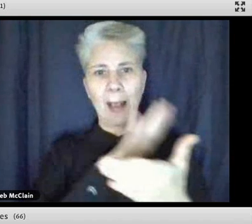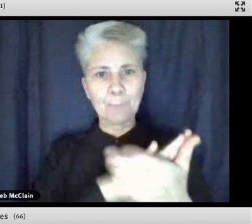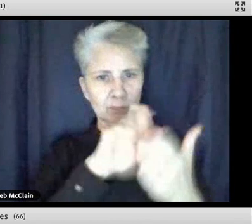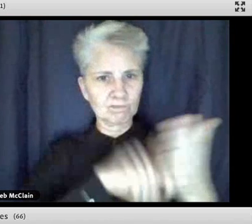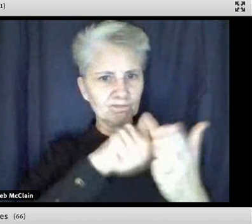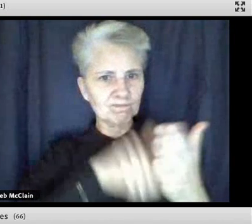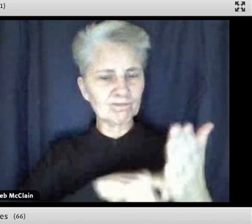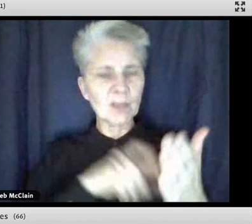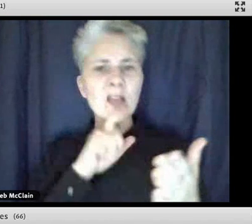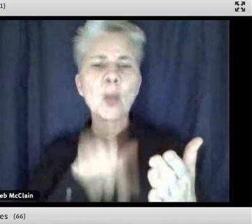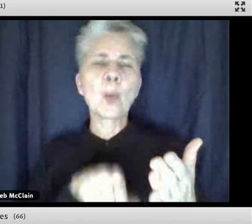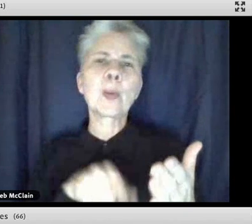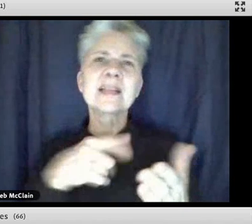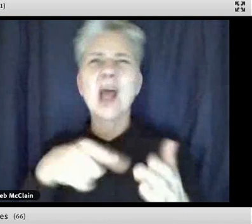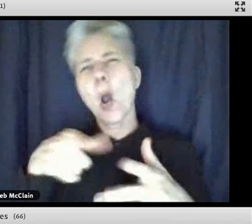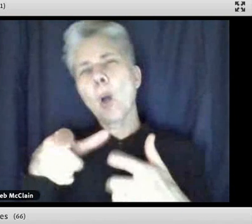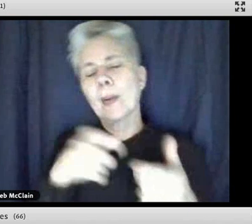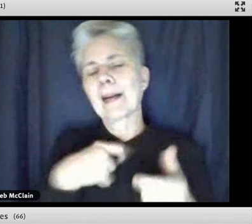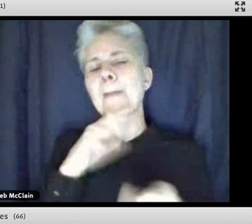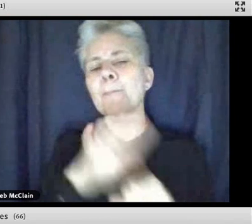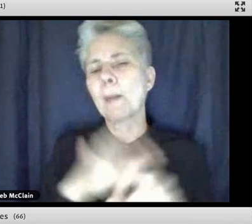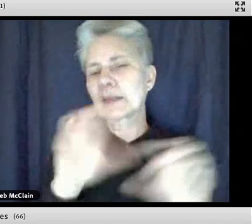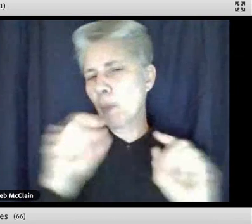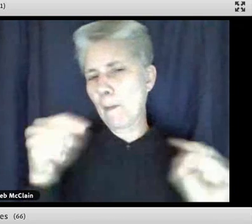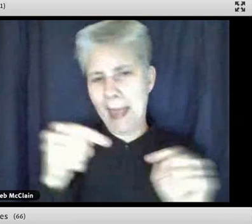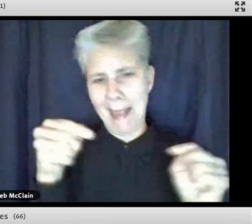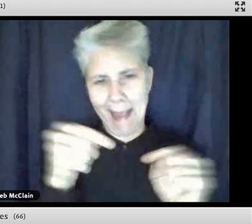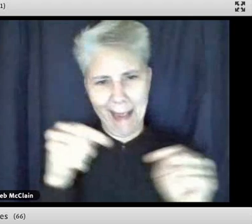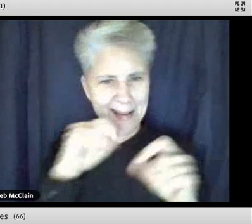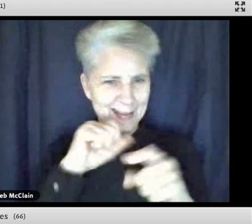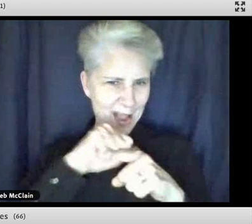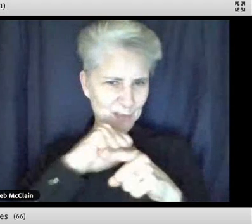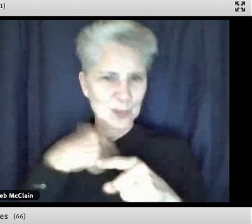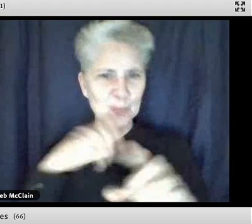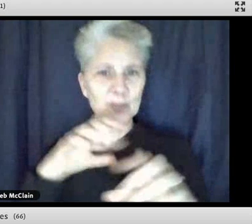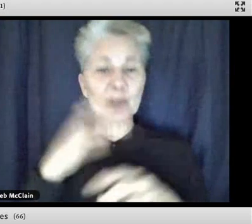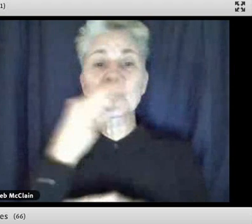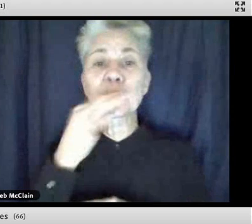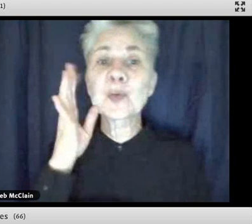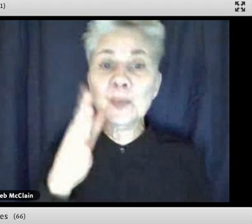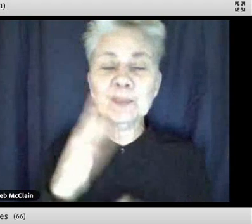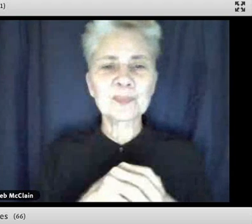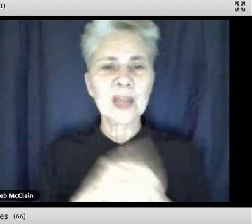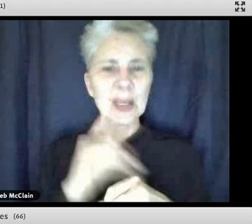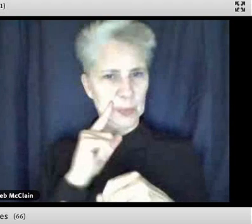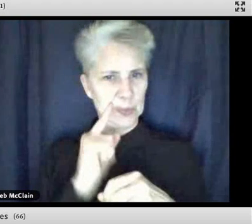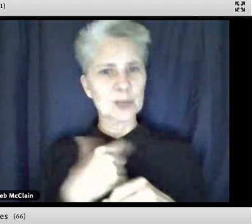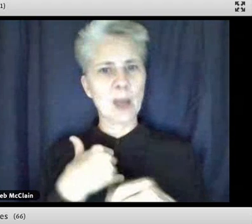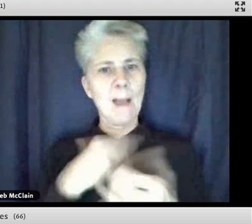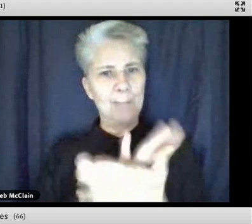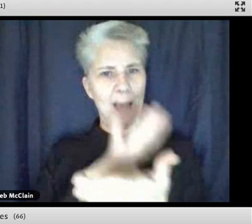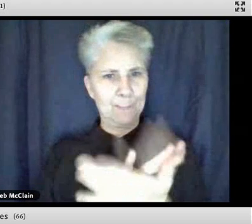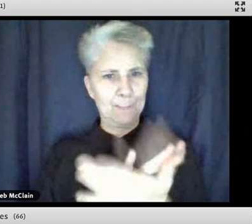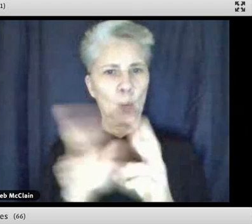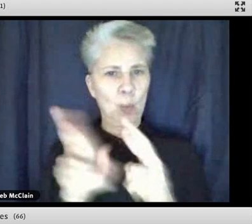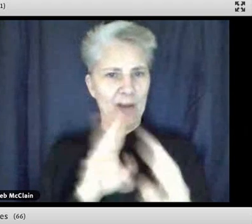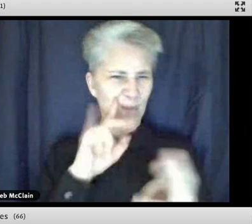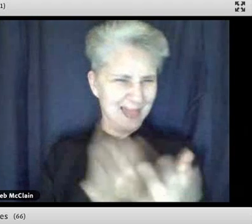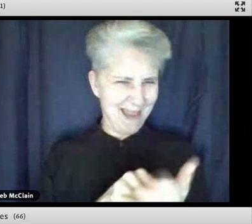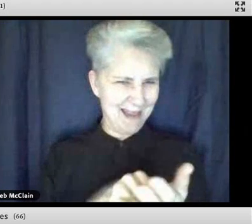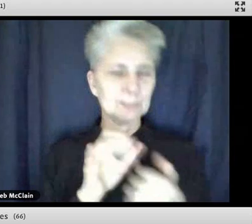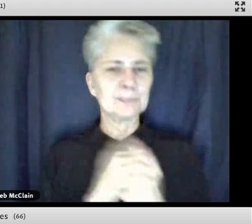of paper. There's a little quick, I promise, painless exercise that we're going to do a little bit later, and you just need a sheet of scratch paper for